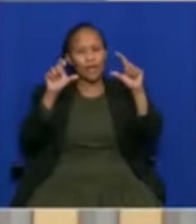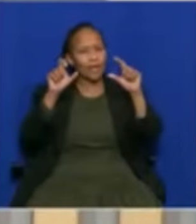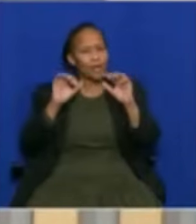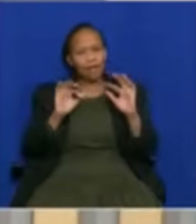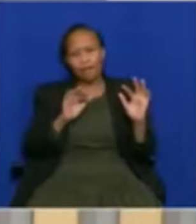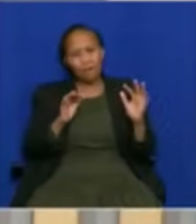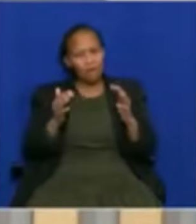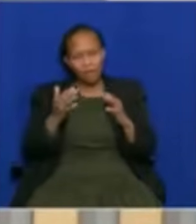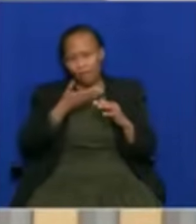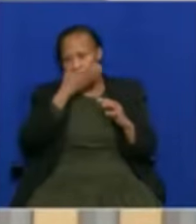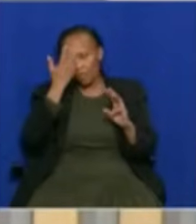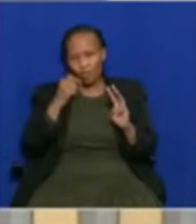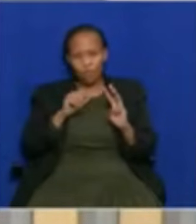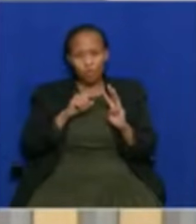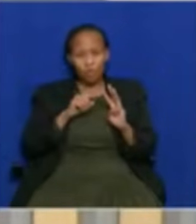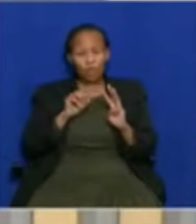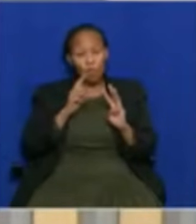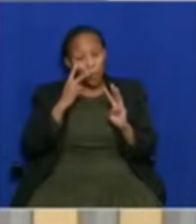But the marks allocated